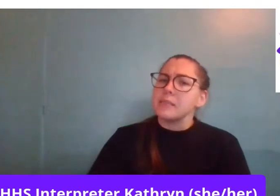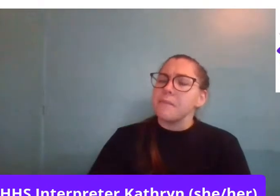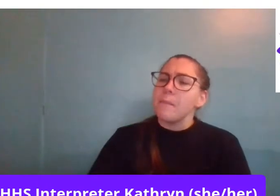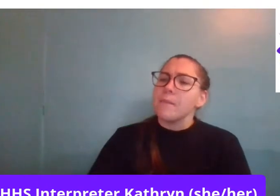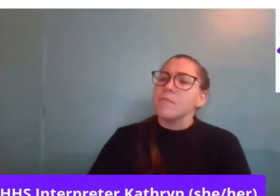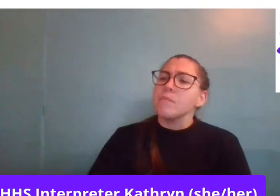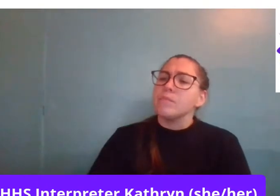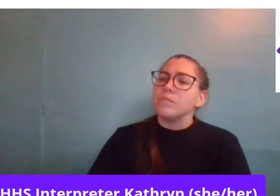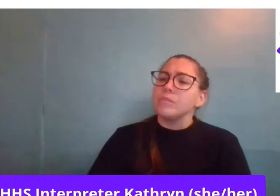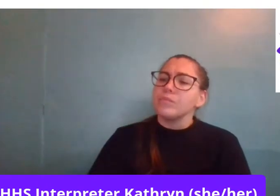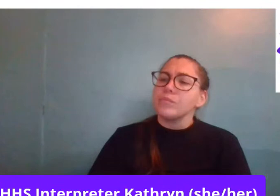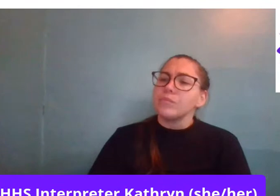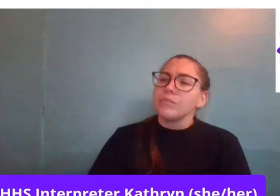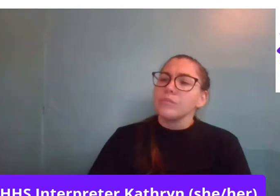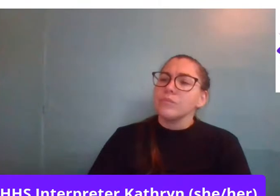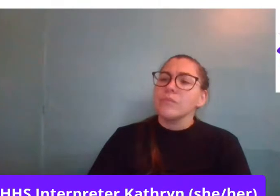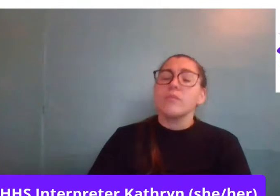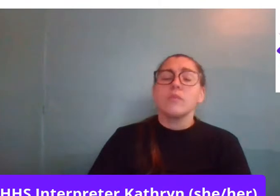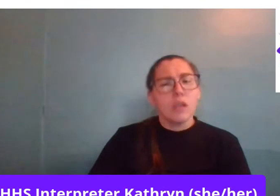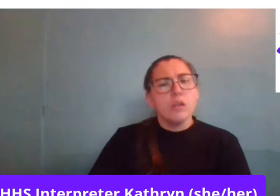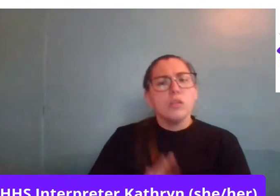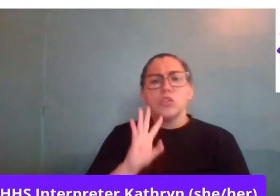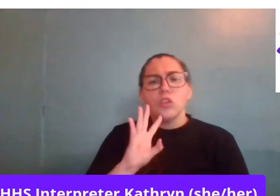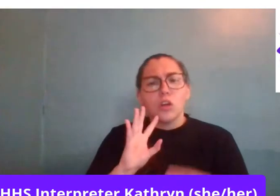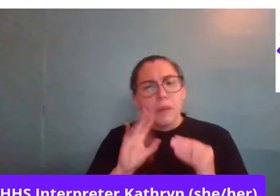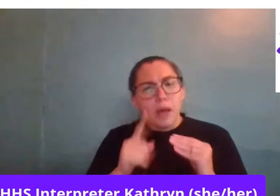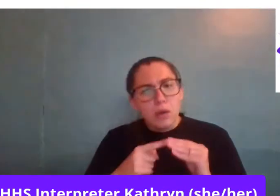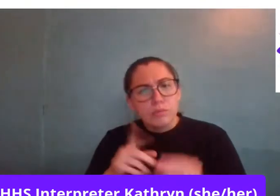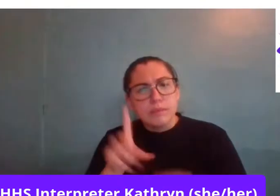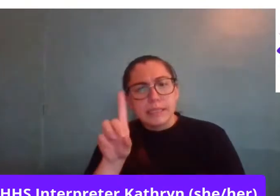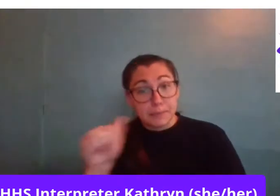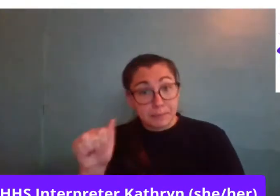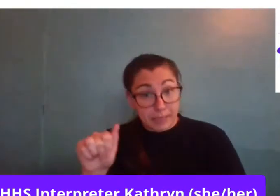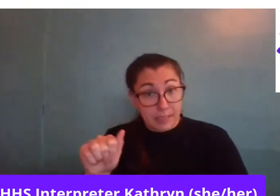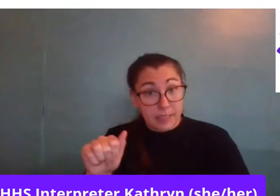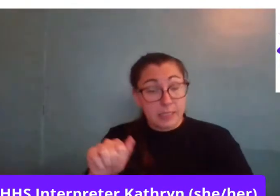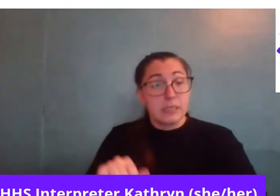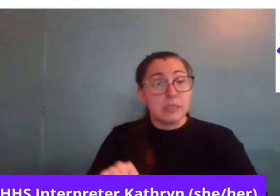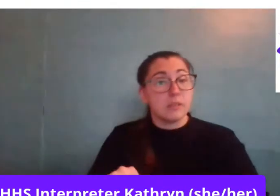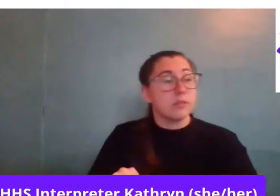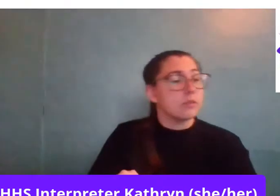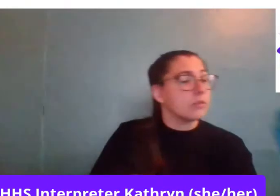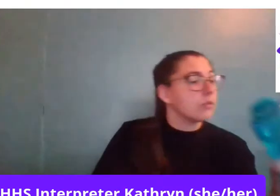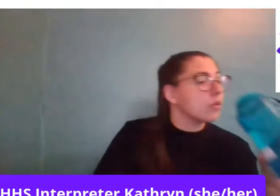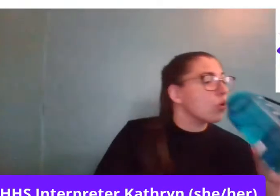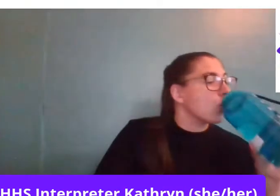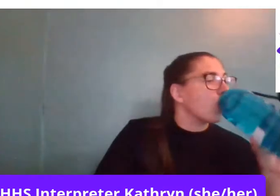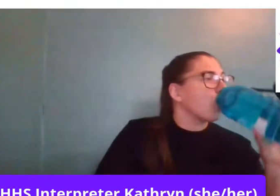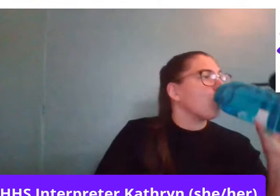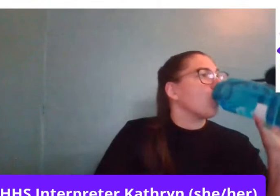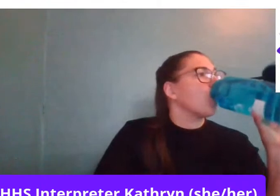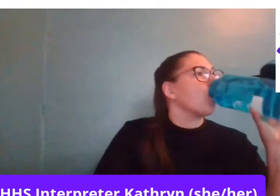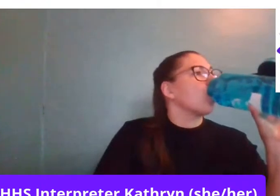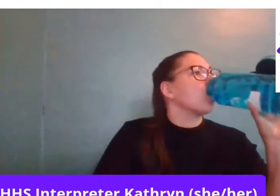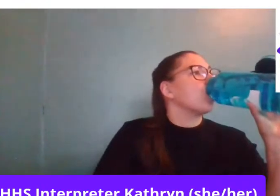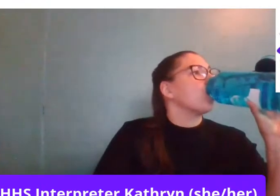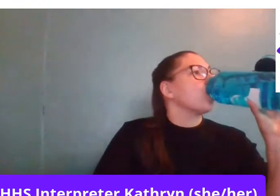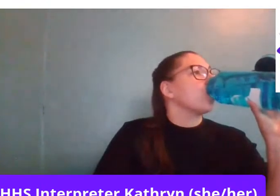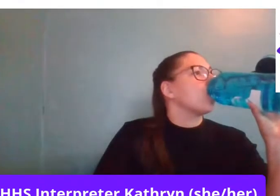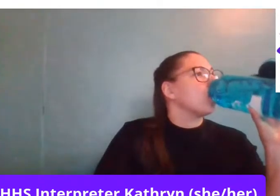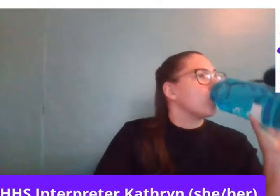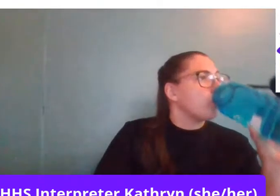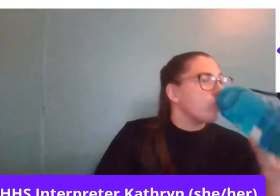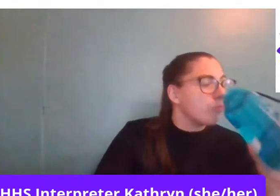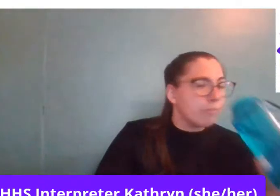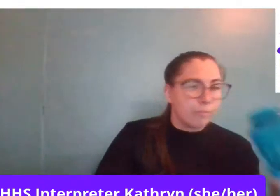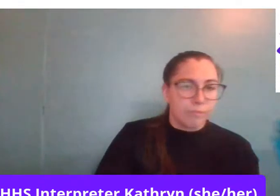about disabilities, and sometimes there are persons who may have a disability that is imperceivable,